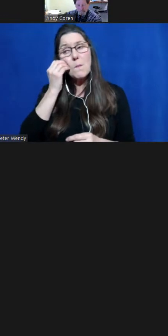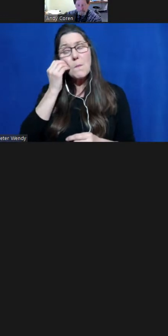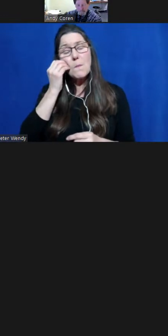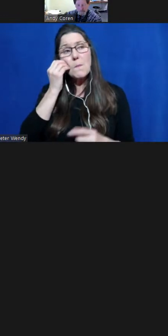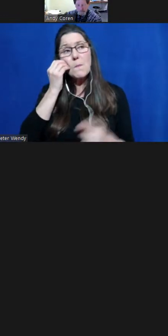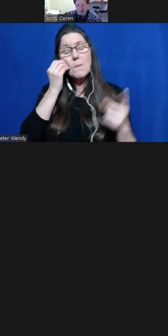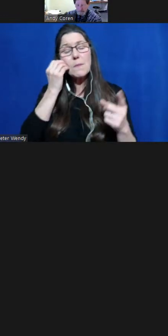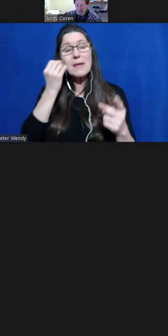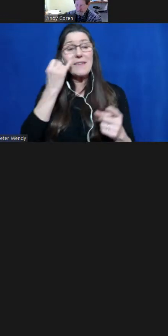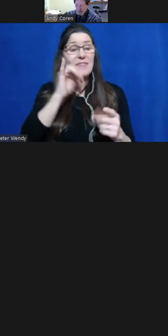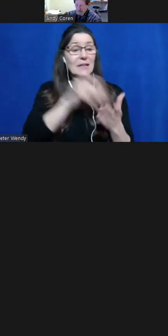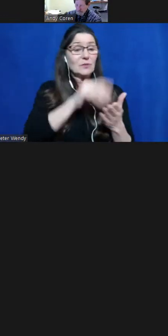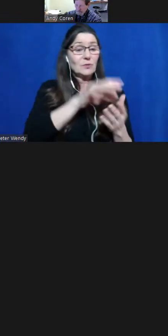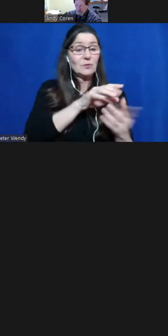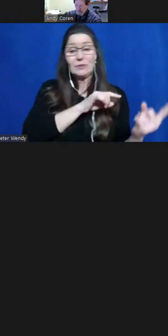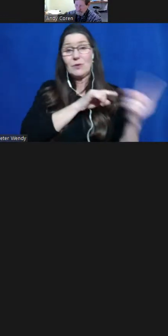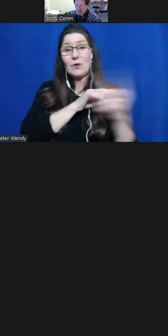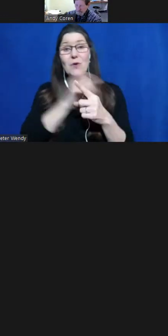to is